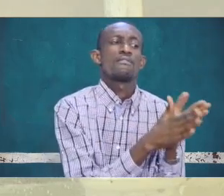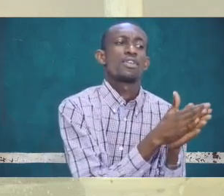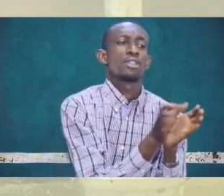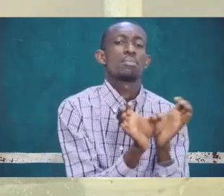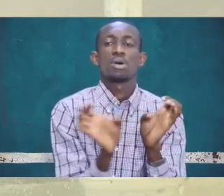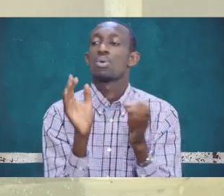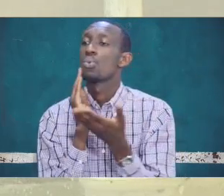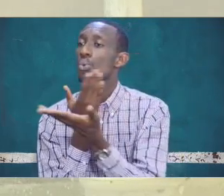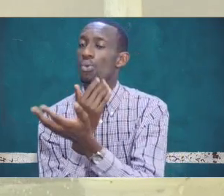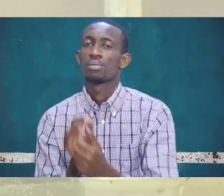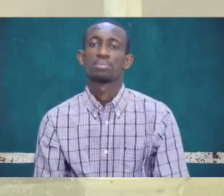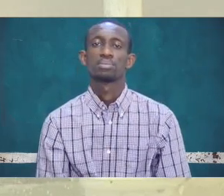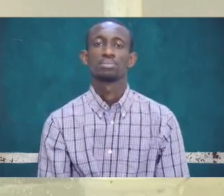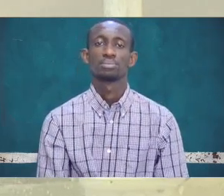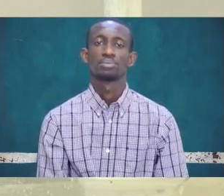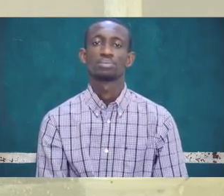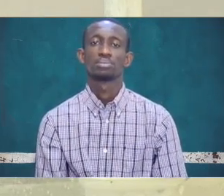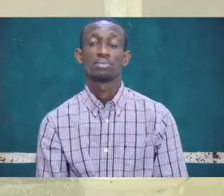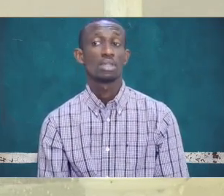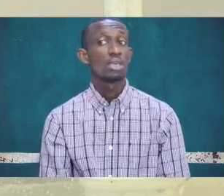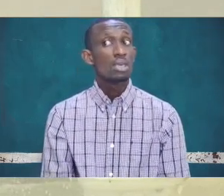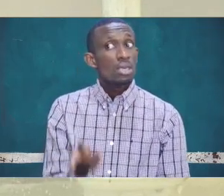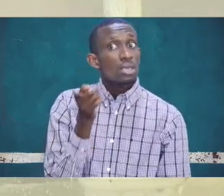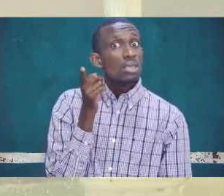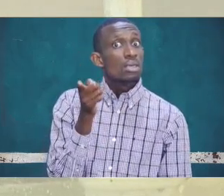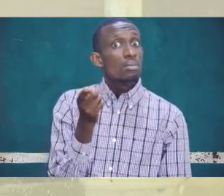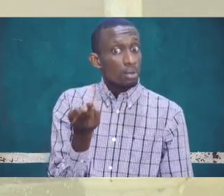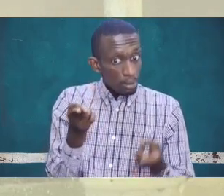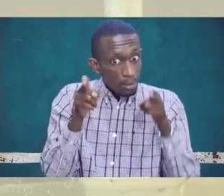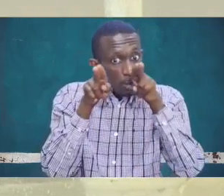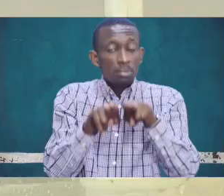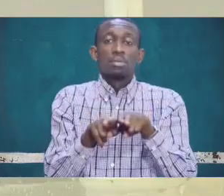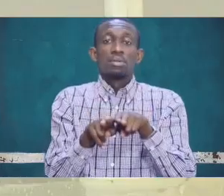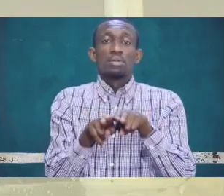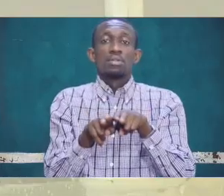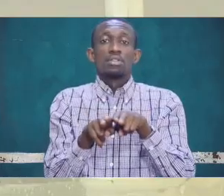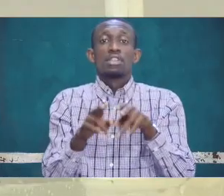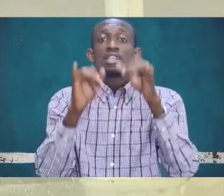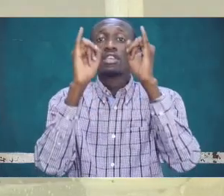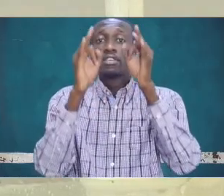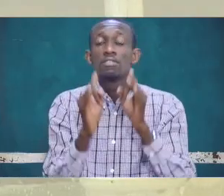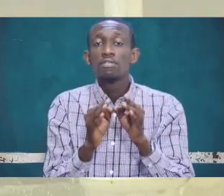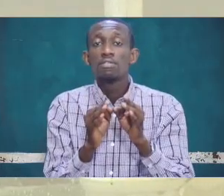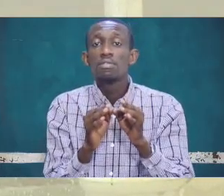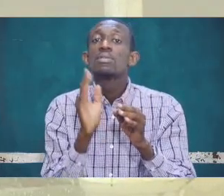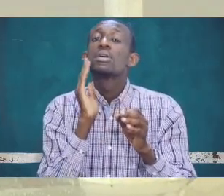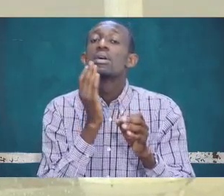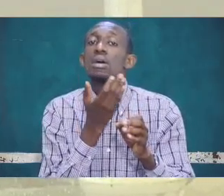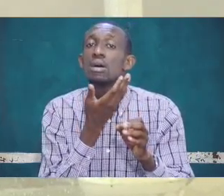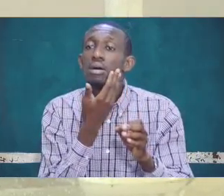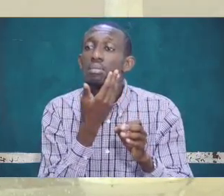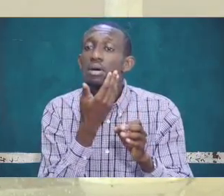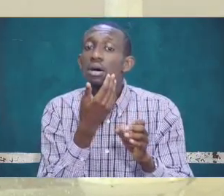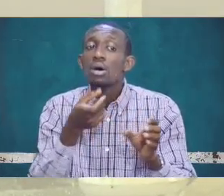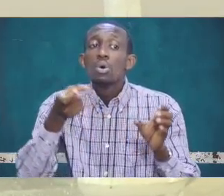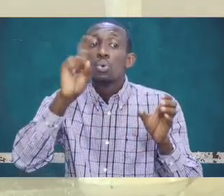and water. I said this happens in case the oil is poured accidentally into the